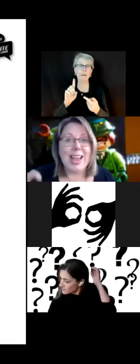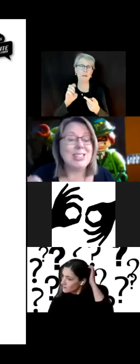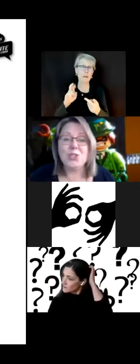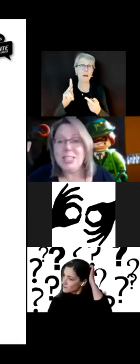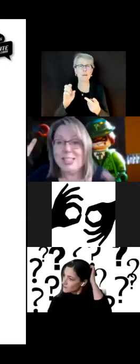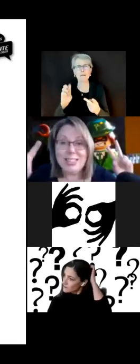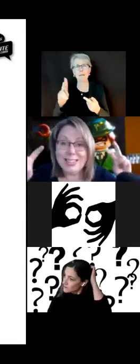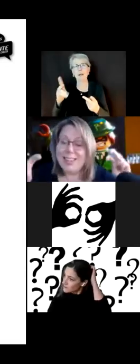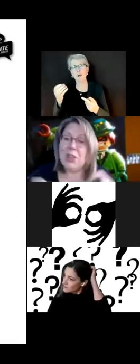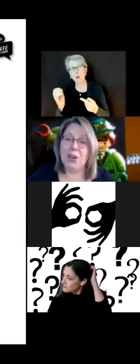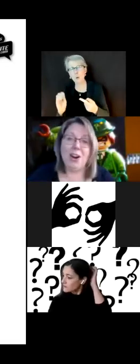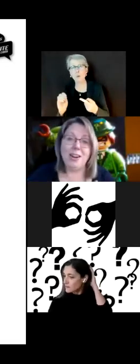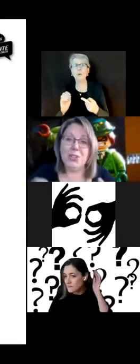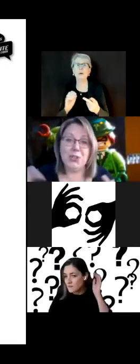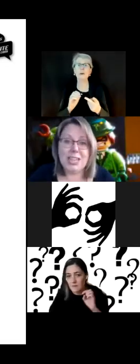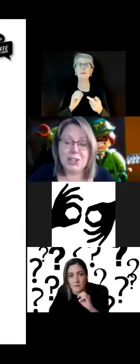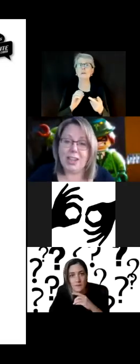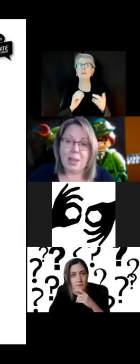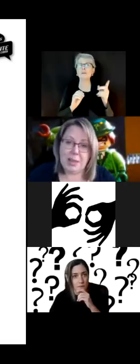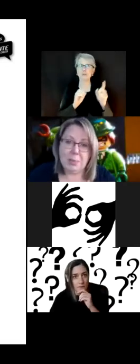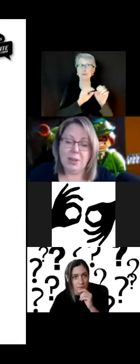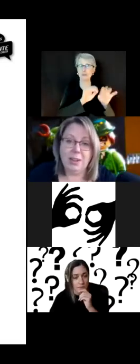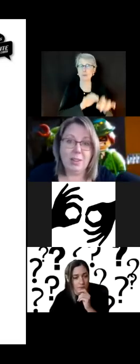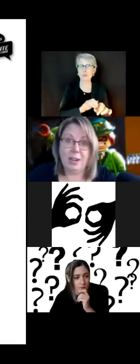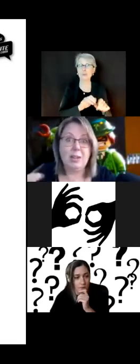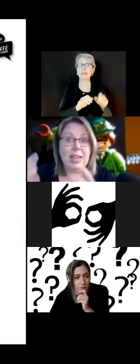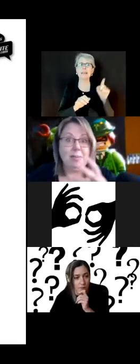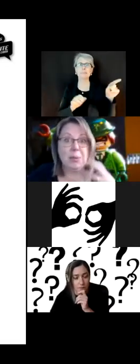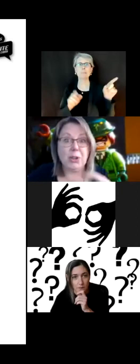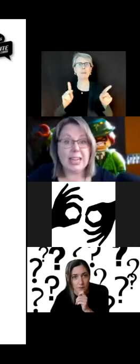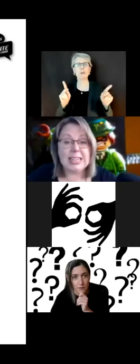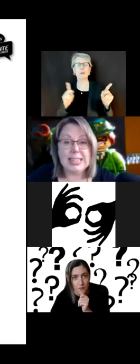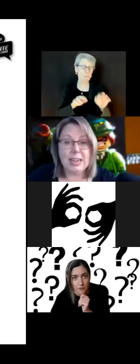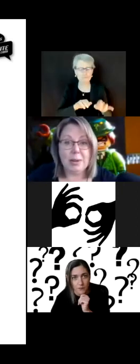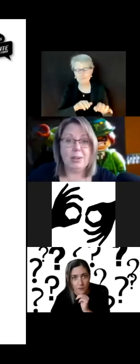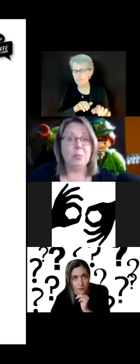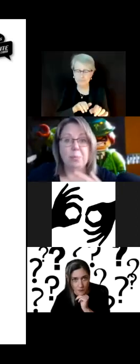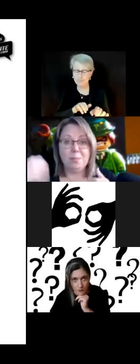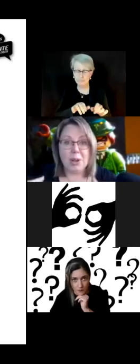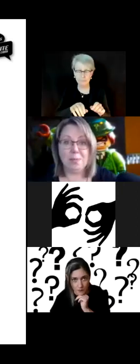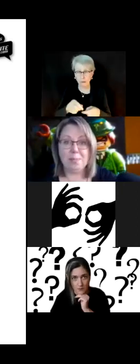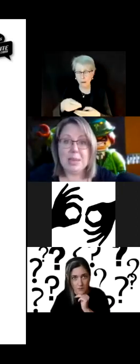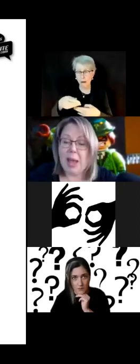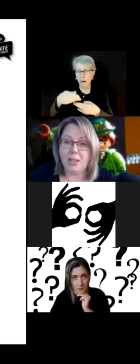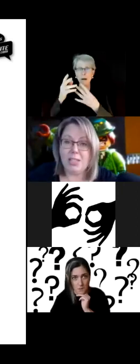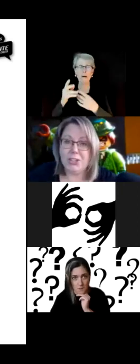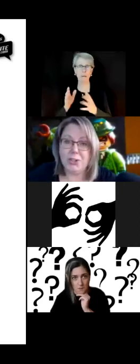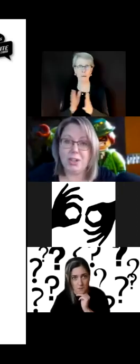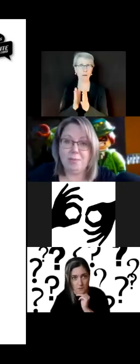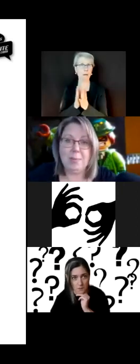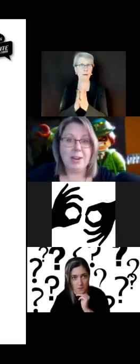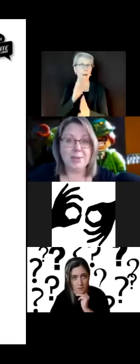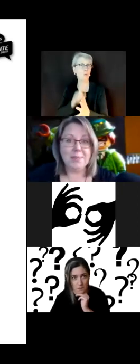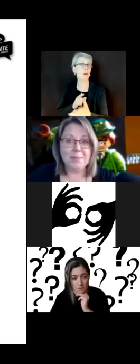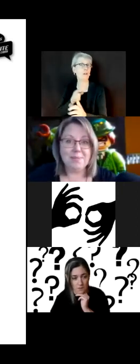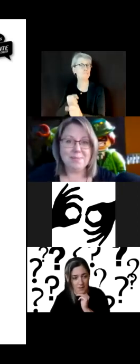create extras that are strategic and that people are going to get excited about and, beat a path to your door,